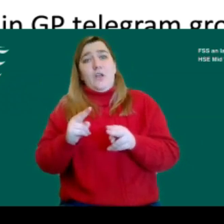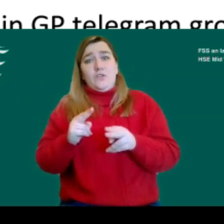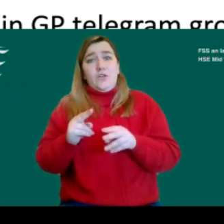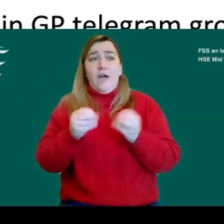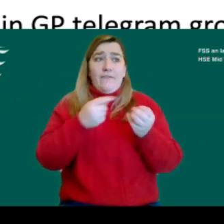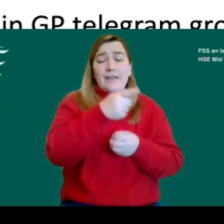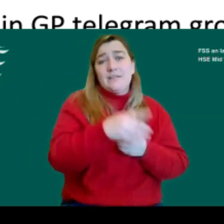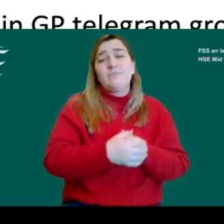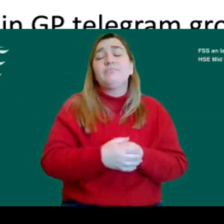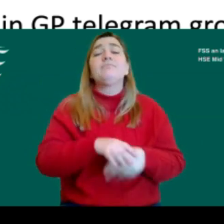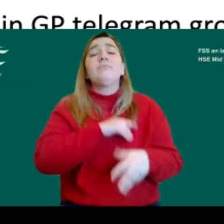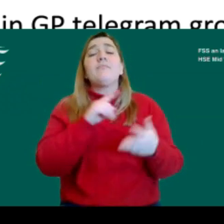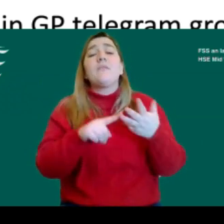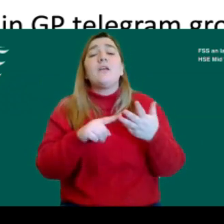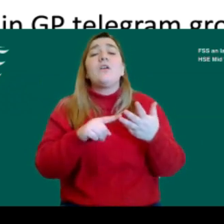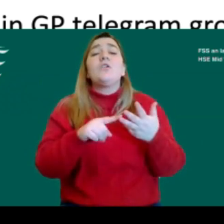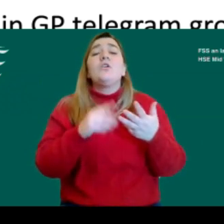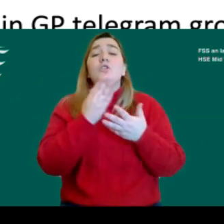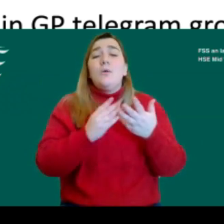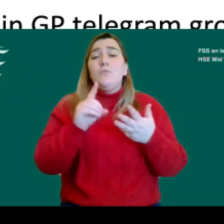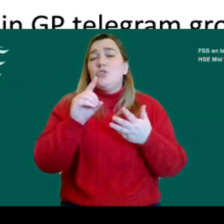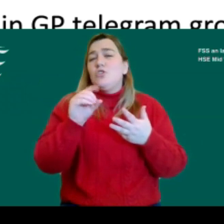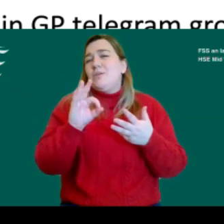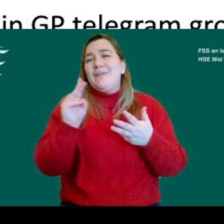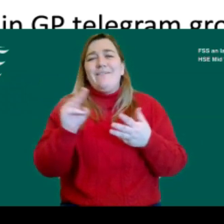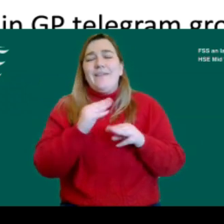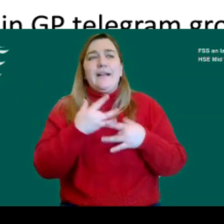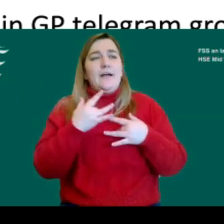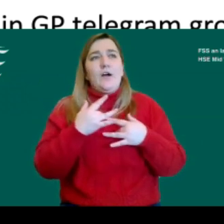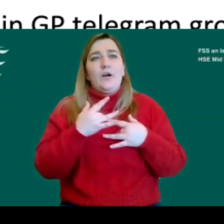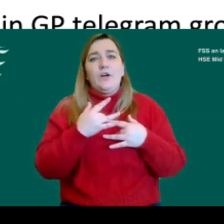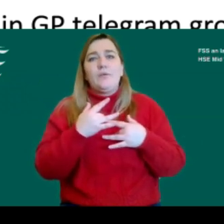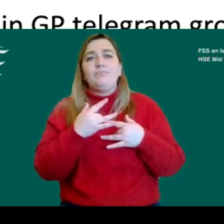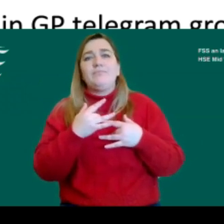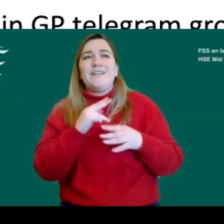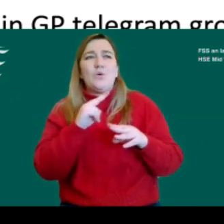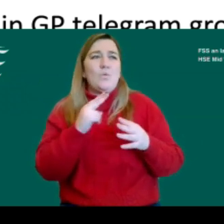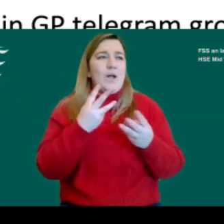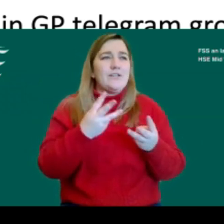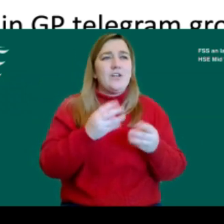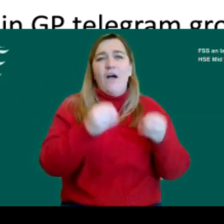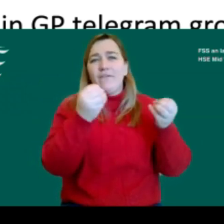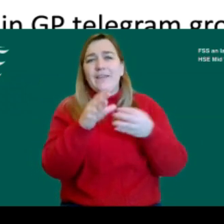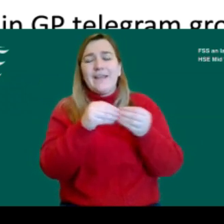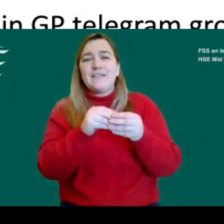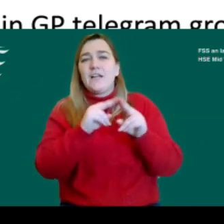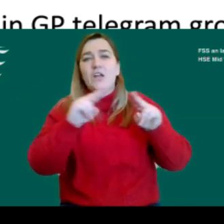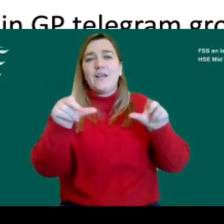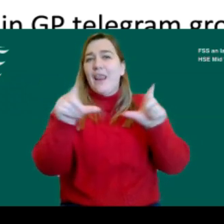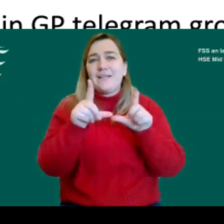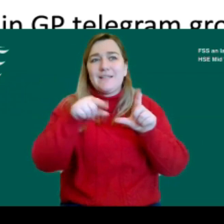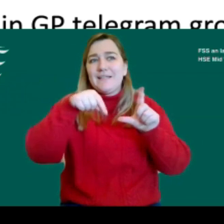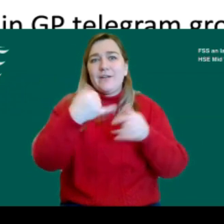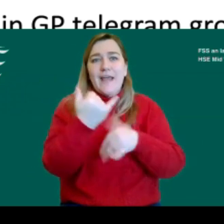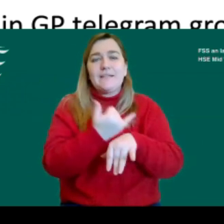products. So, for example, testosterone isn't licensed in Ireland yet, and there is no nice licensed product for females. But